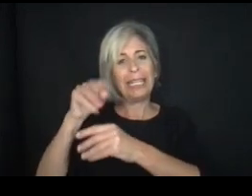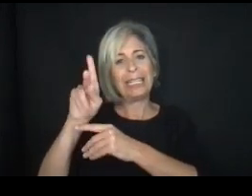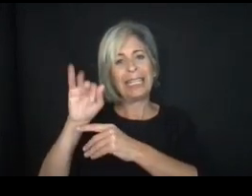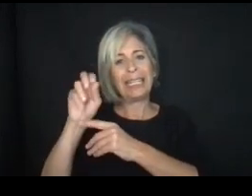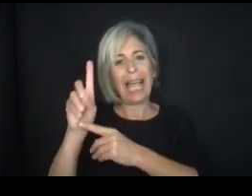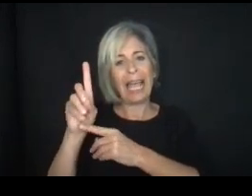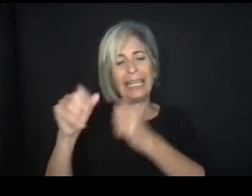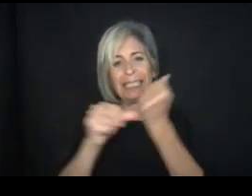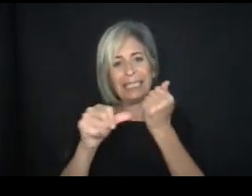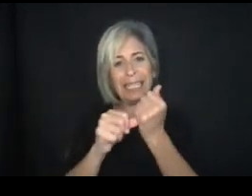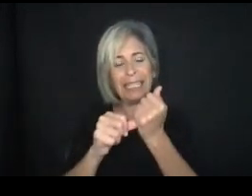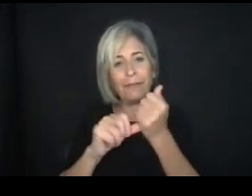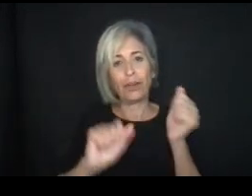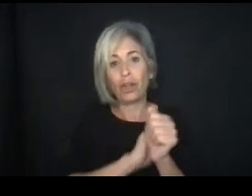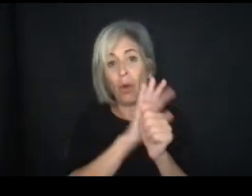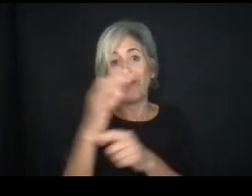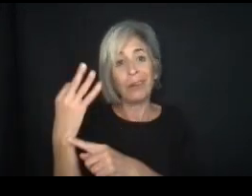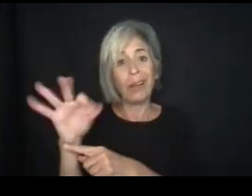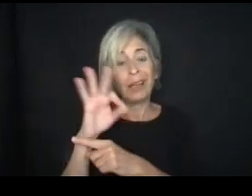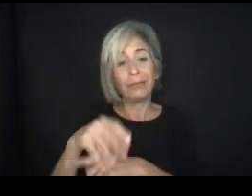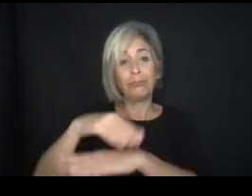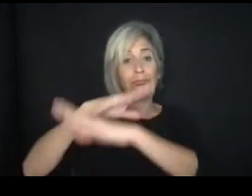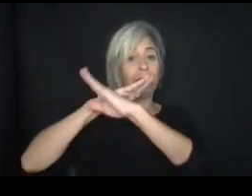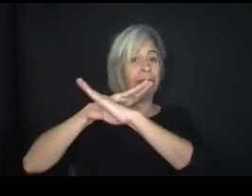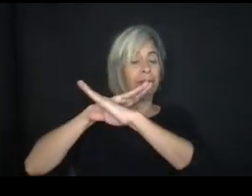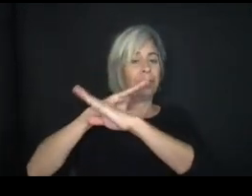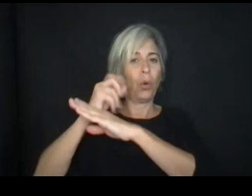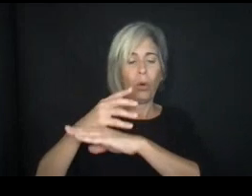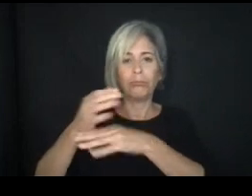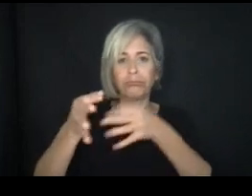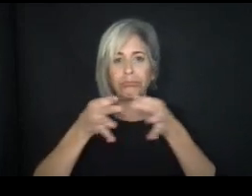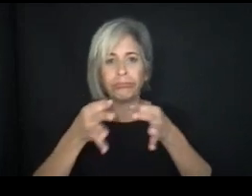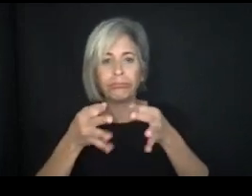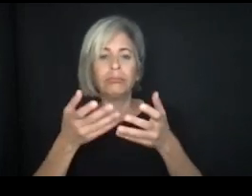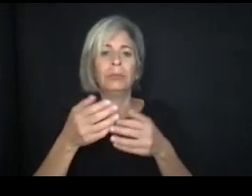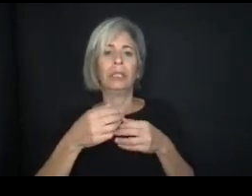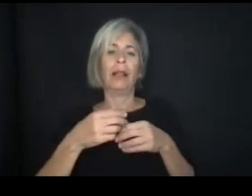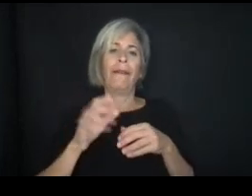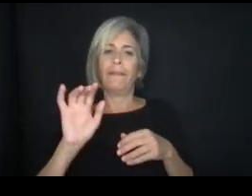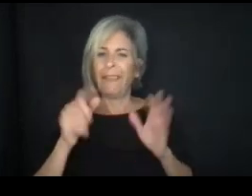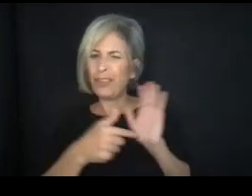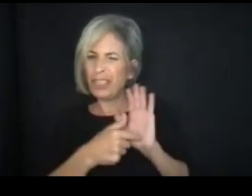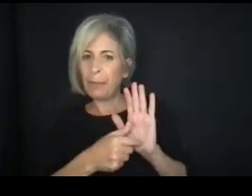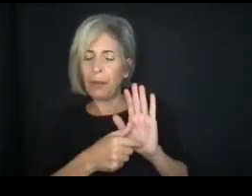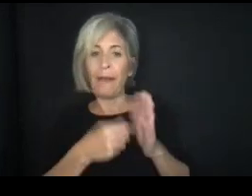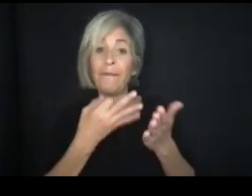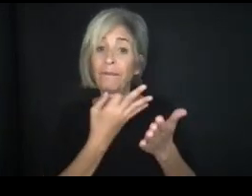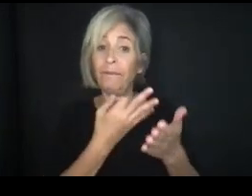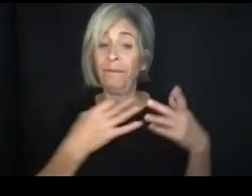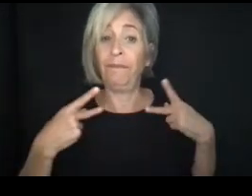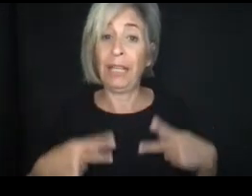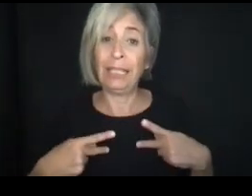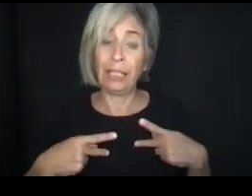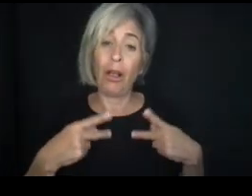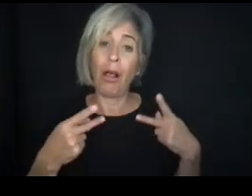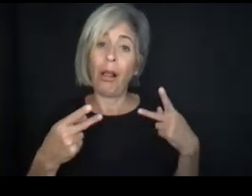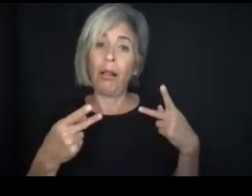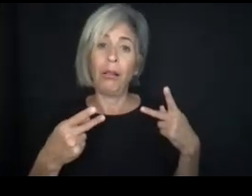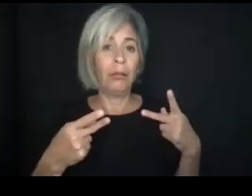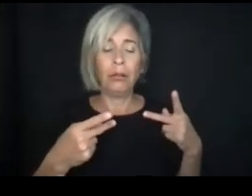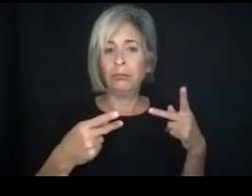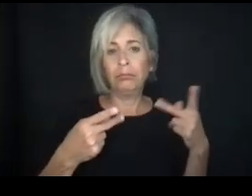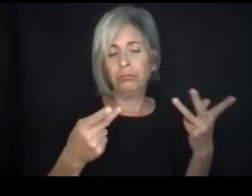to implement COVID-19 prevention or mitigation tactics, such as physical plant changes, like if you had to